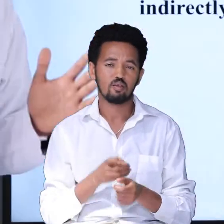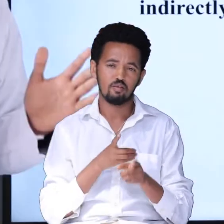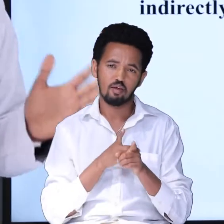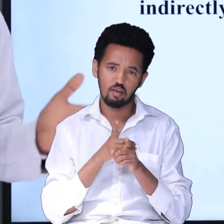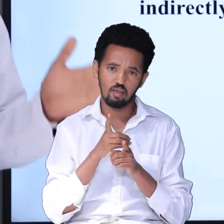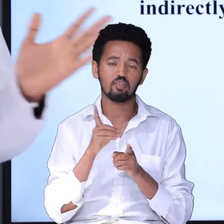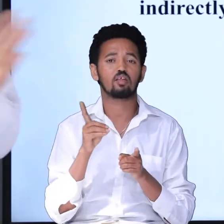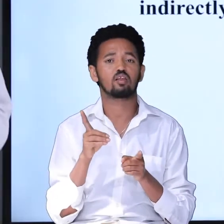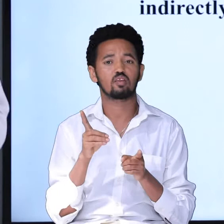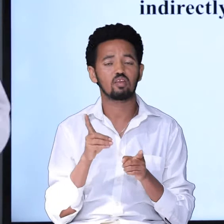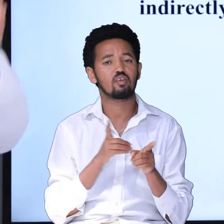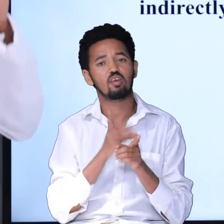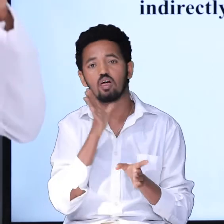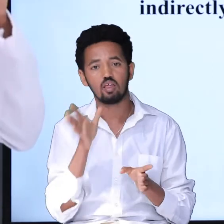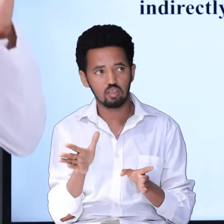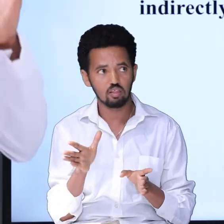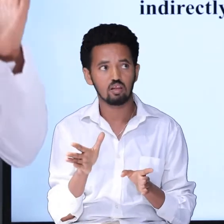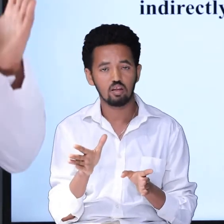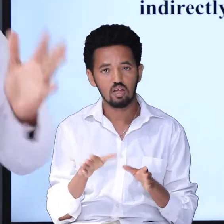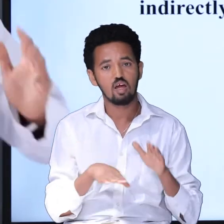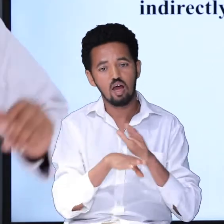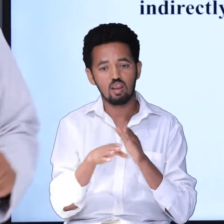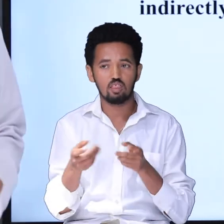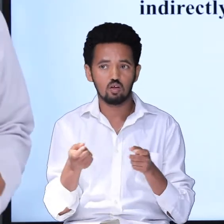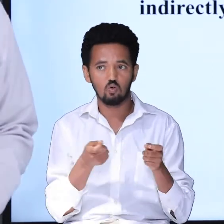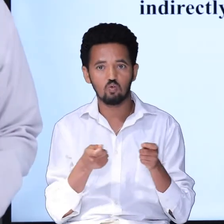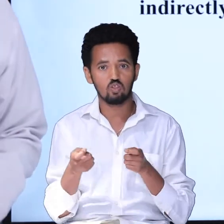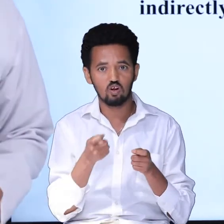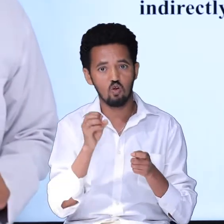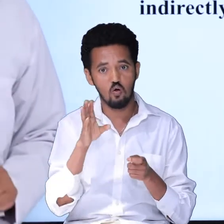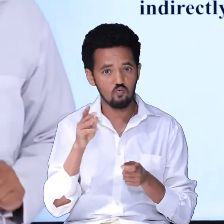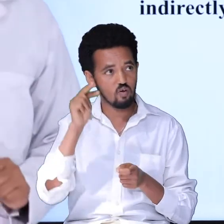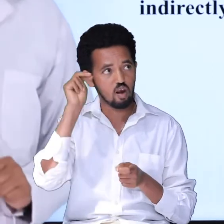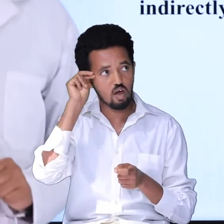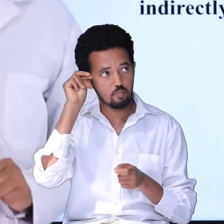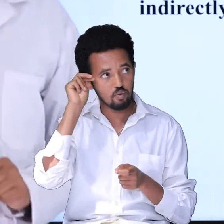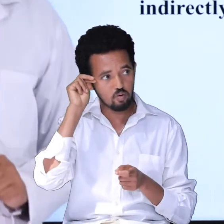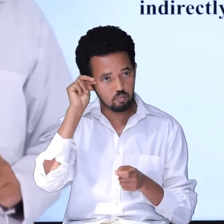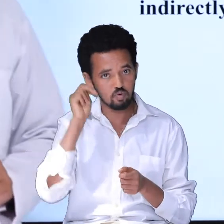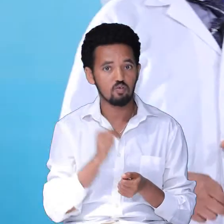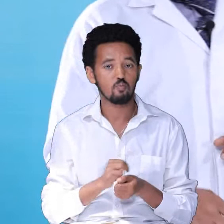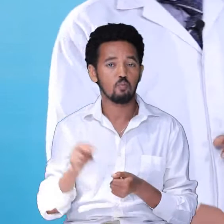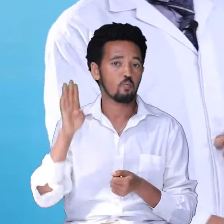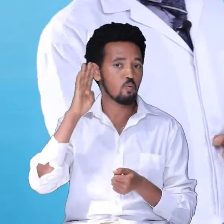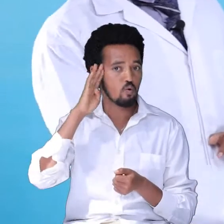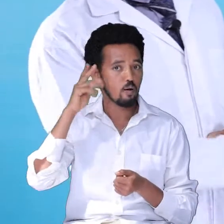directly or indirectly under the control of Napoleon